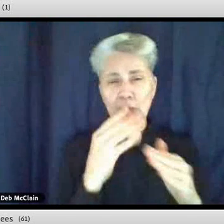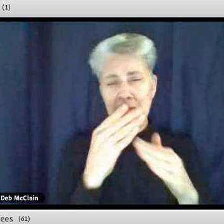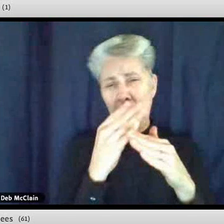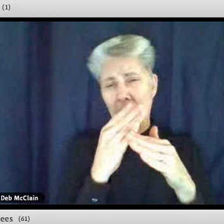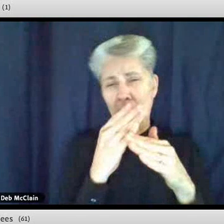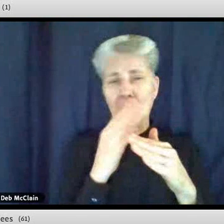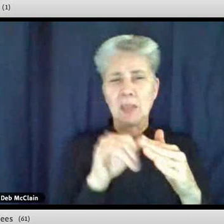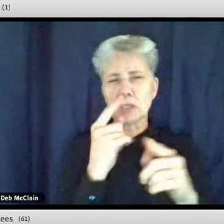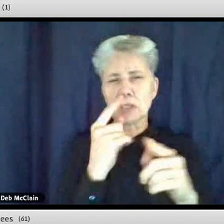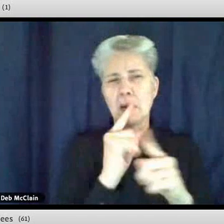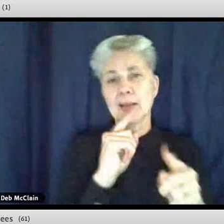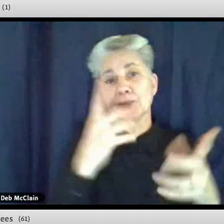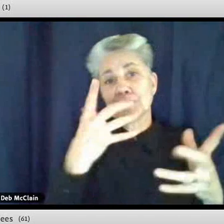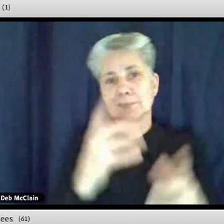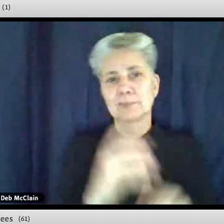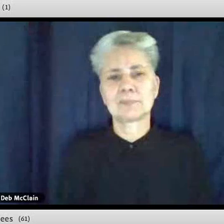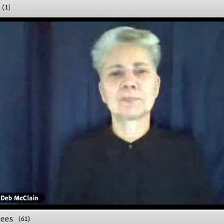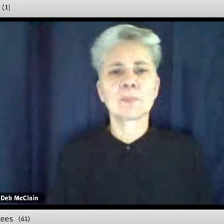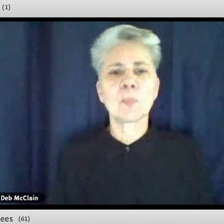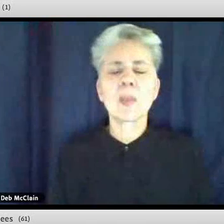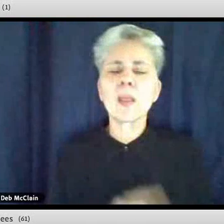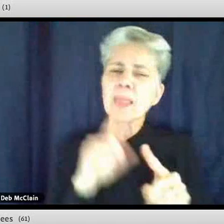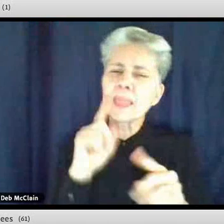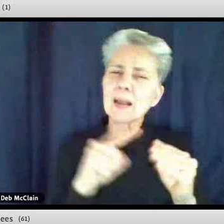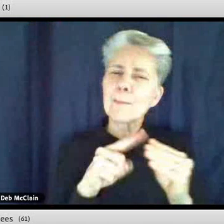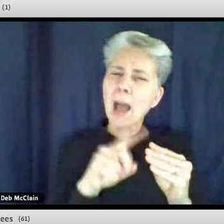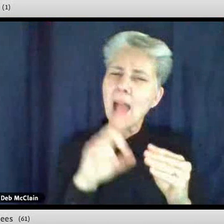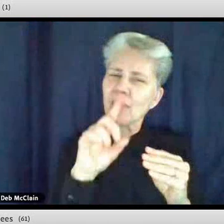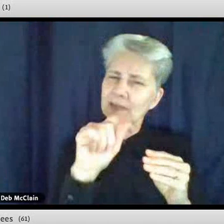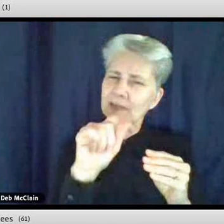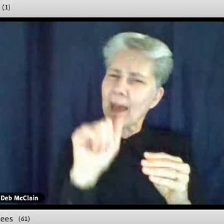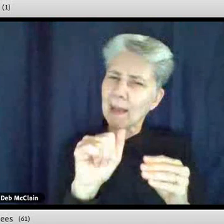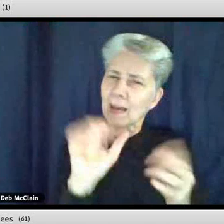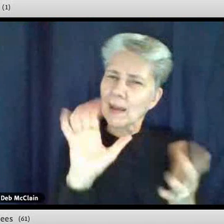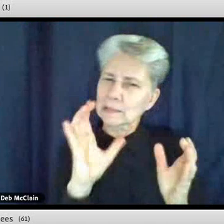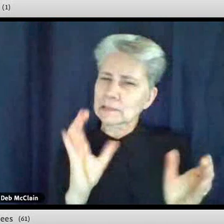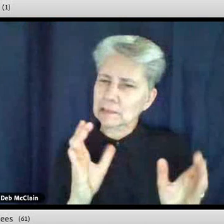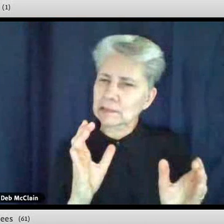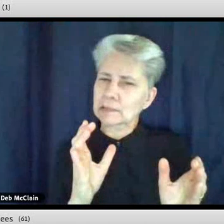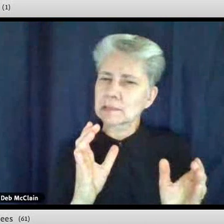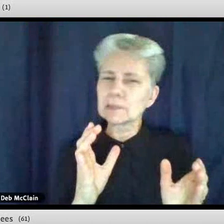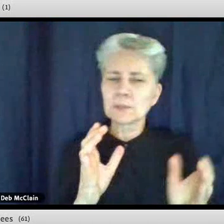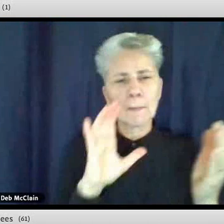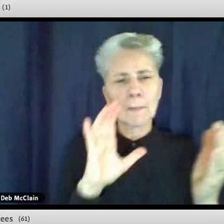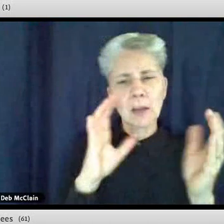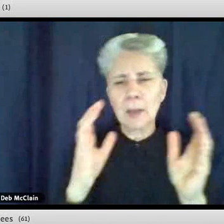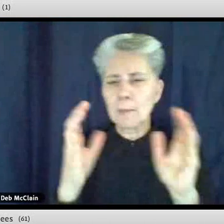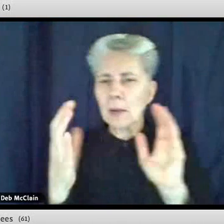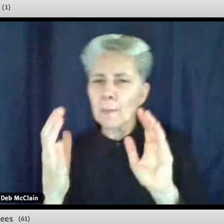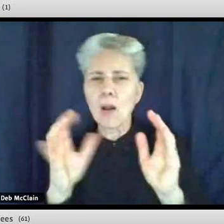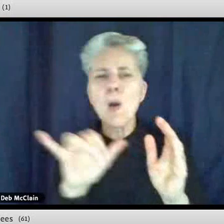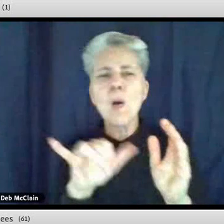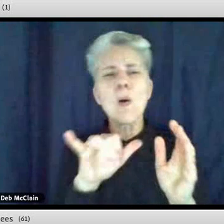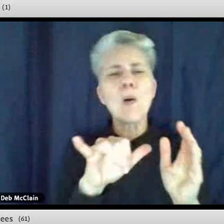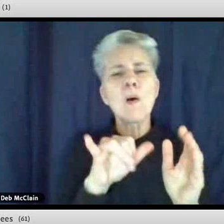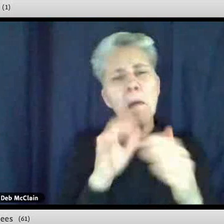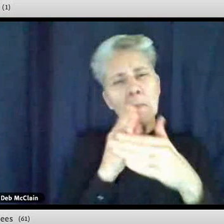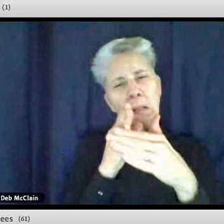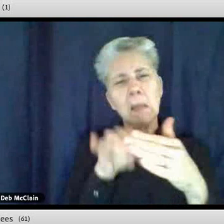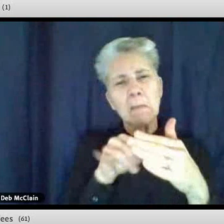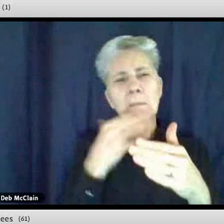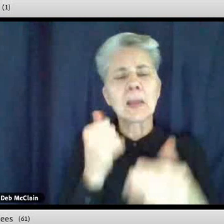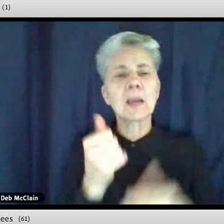the severity. So somewhere in the middle is probably the right answer. But think about the data, put it in perspective.